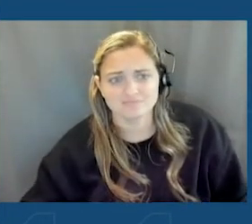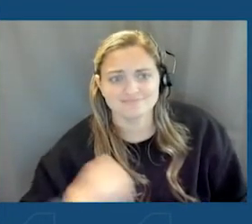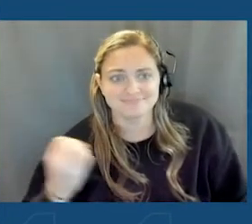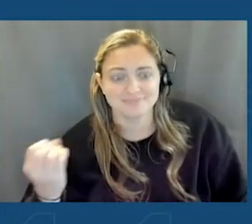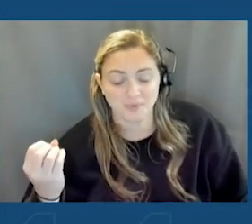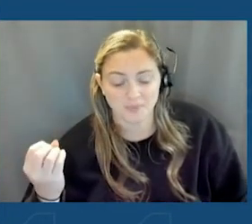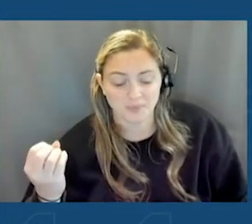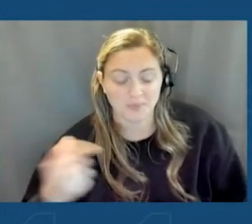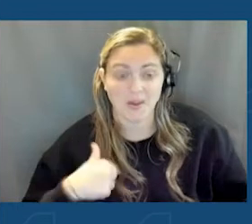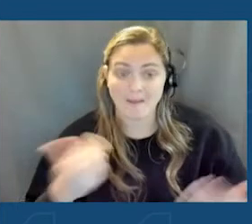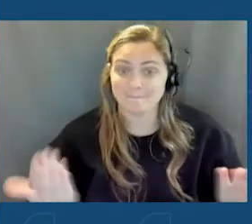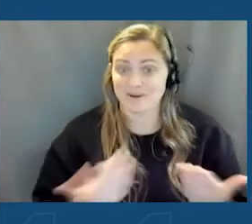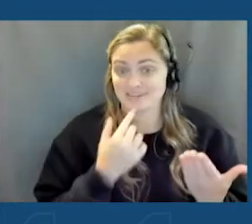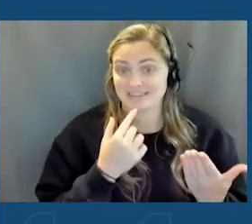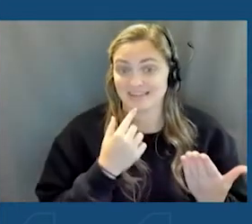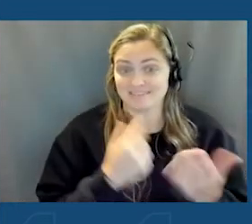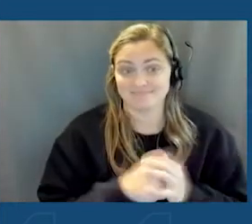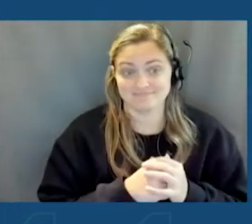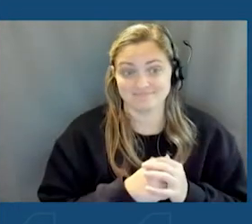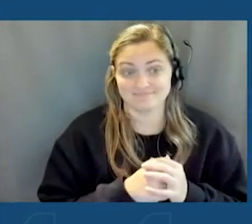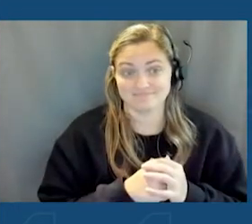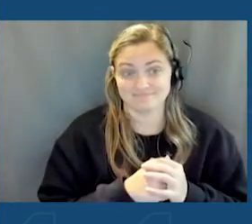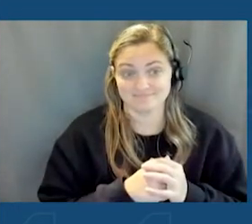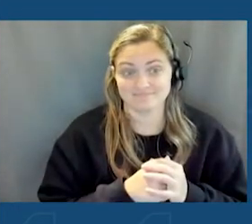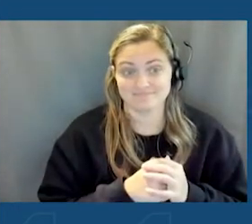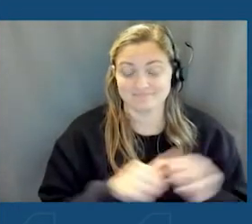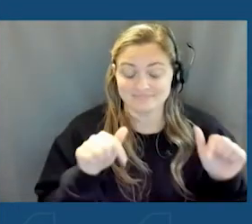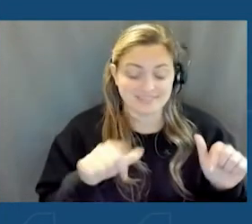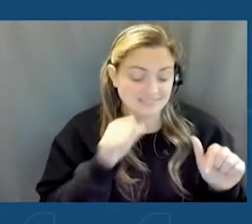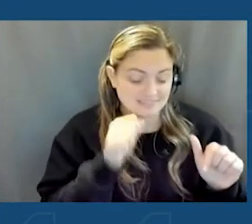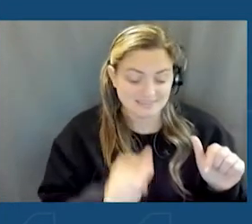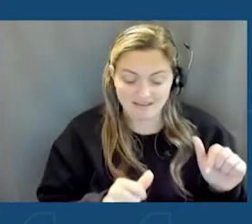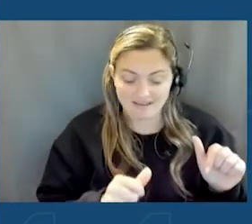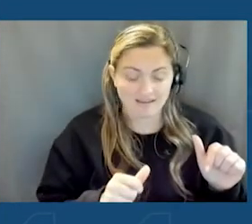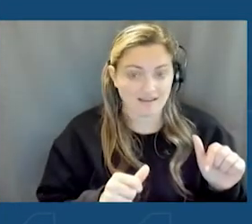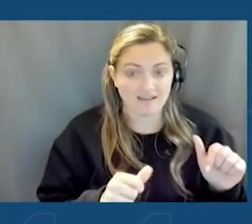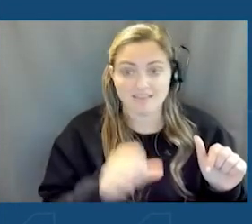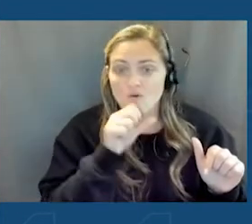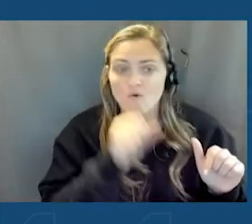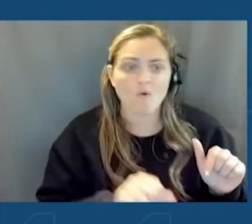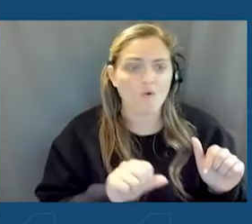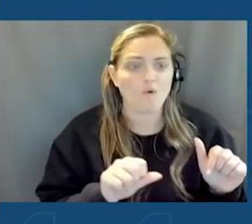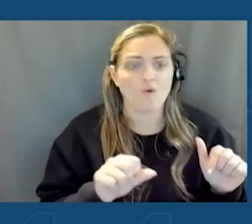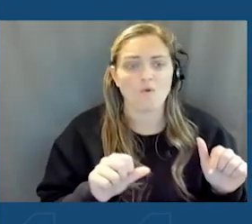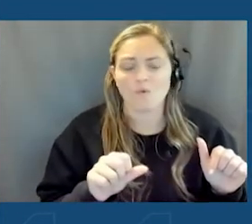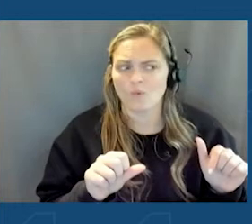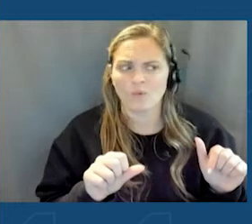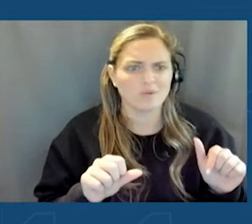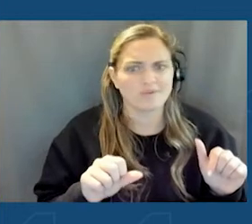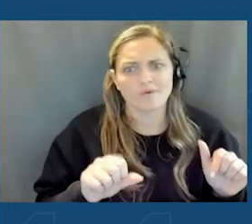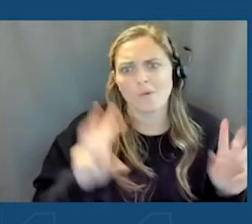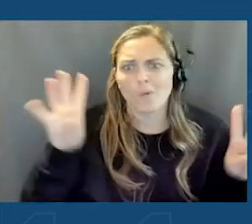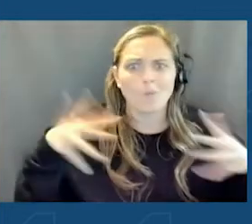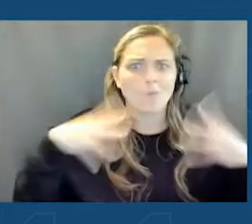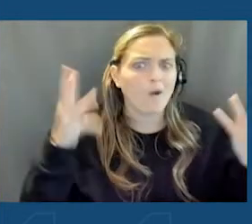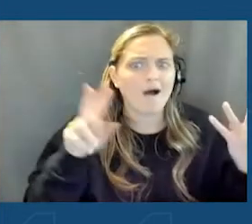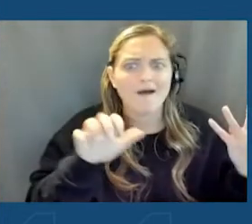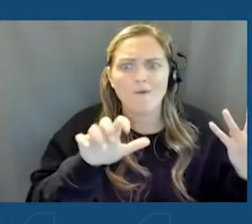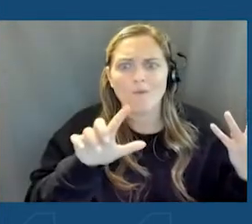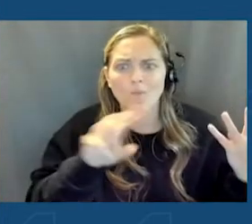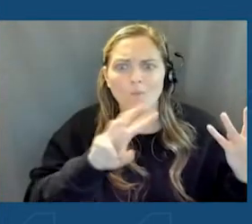I'm here to say this is not the old gun-toting Wild West. This is